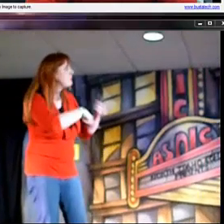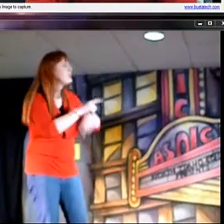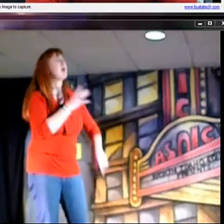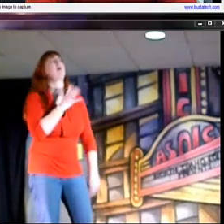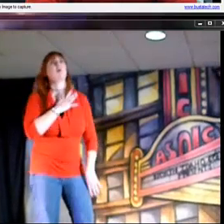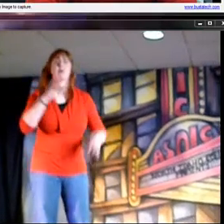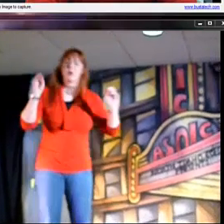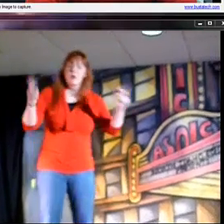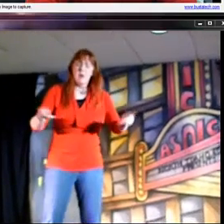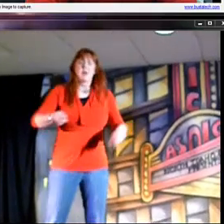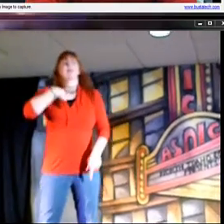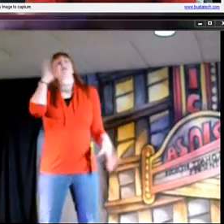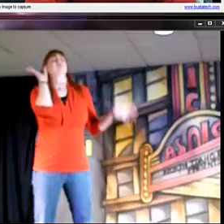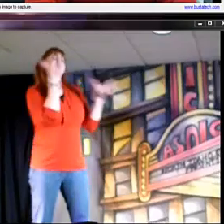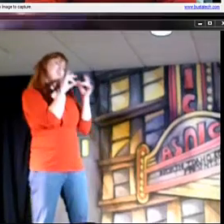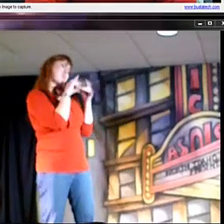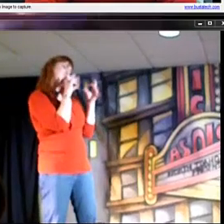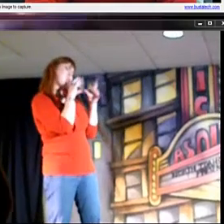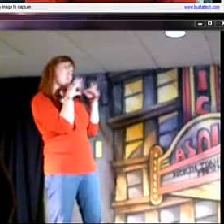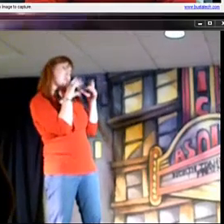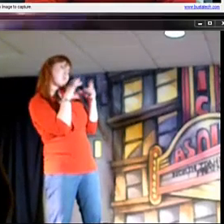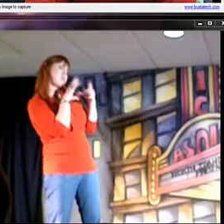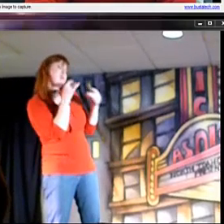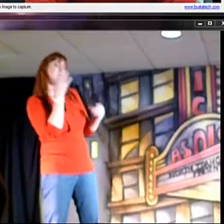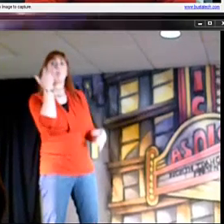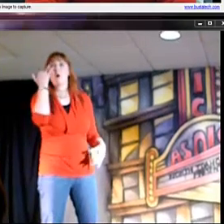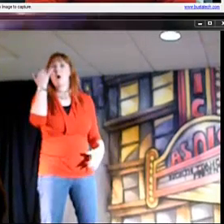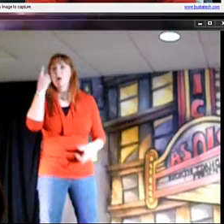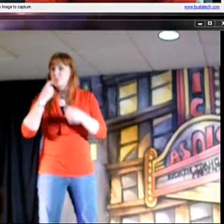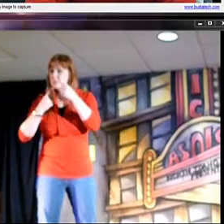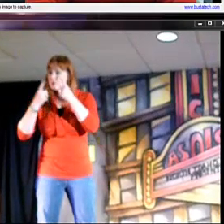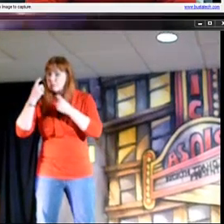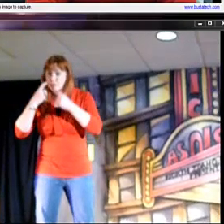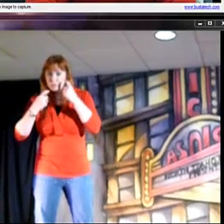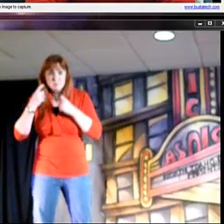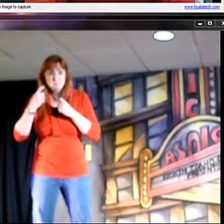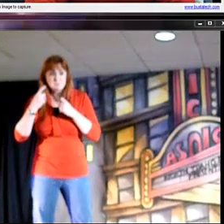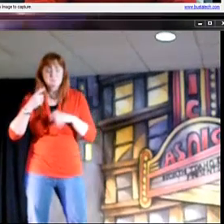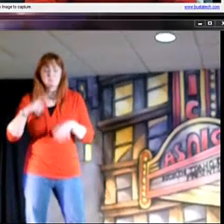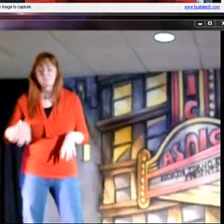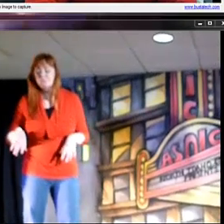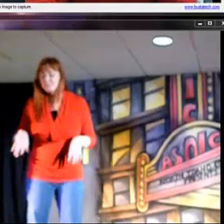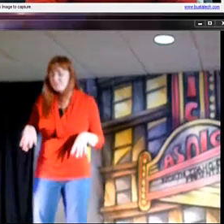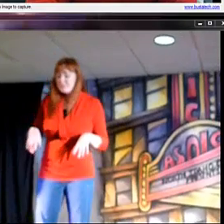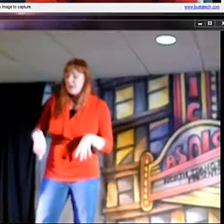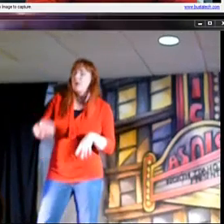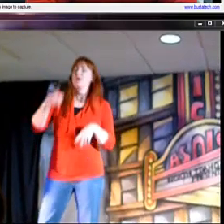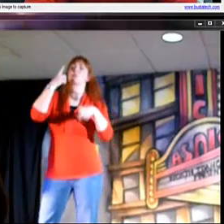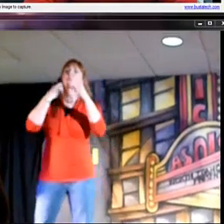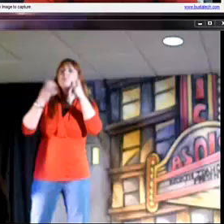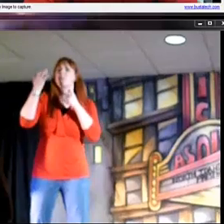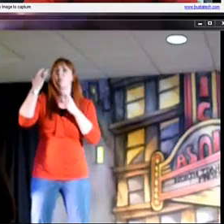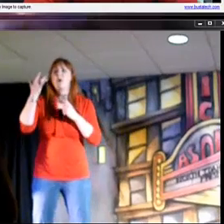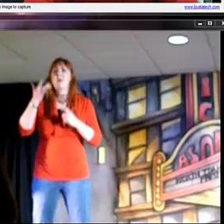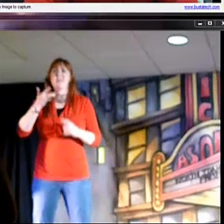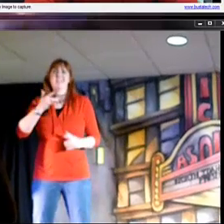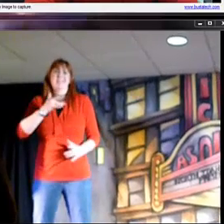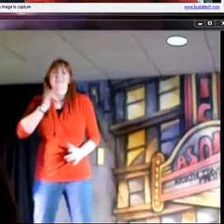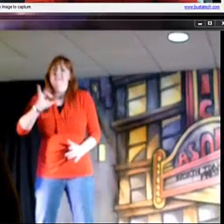Okay, if I were in class, I probably wouldn't be taking full steps, but I was on stage, so that's appropriate.